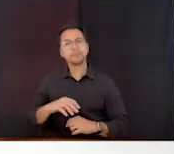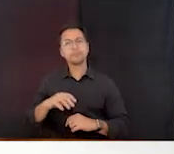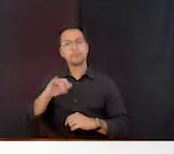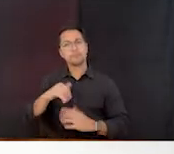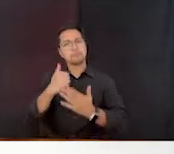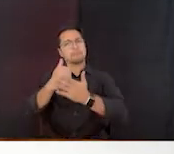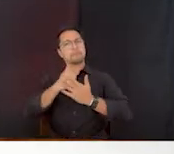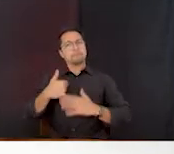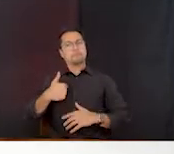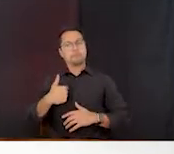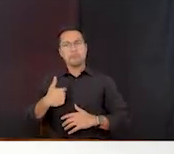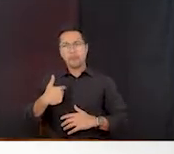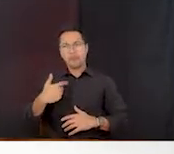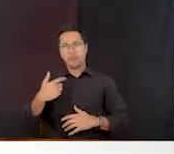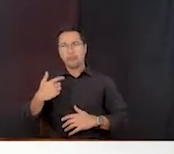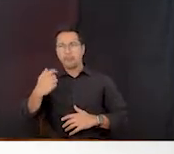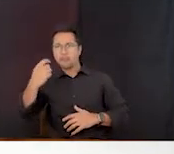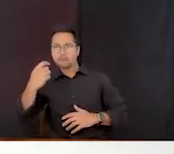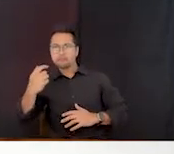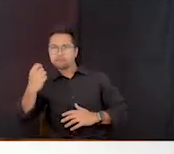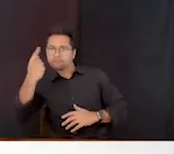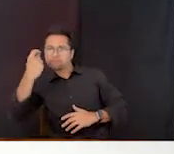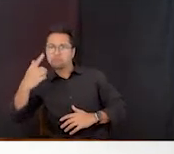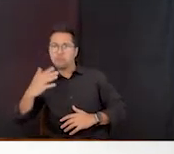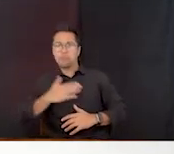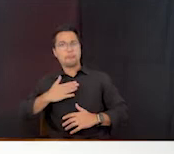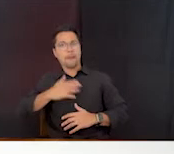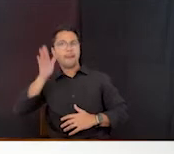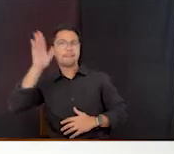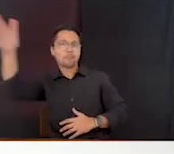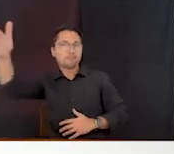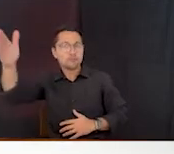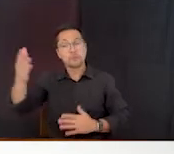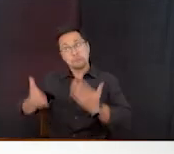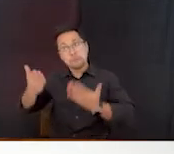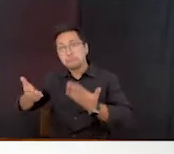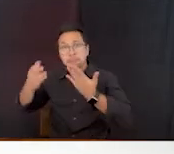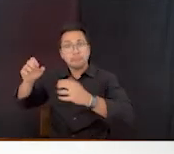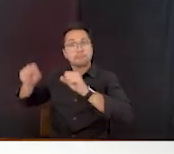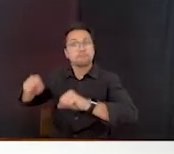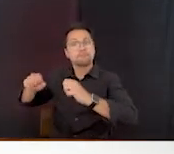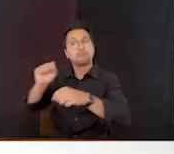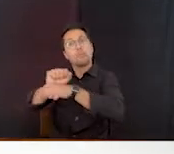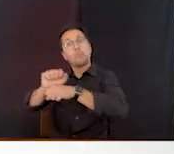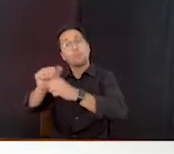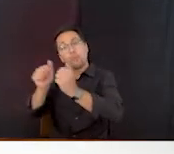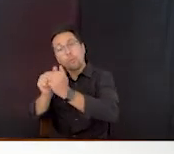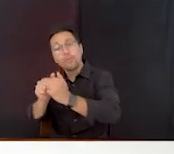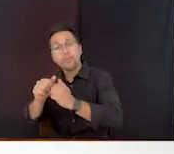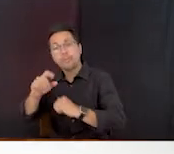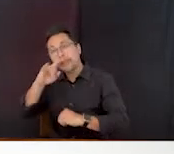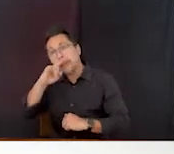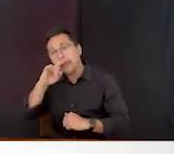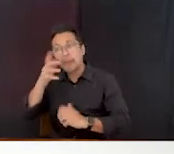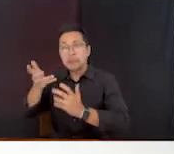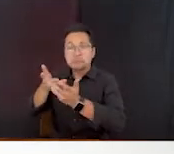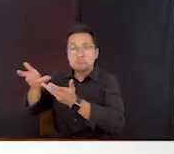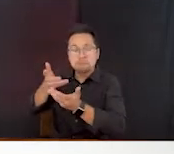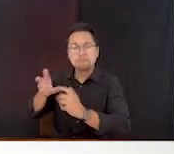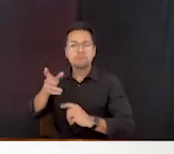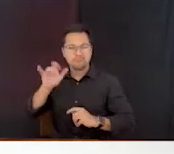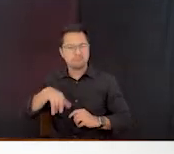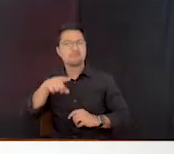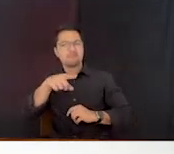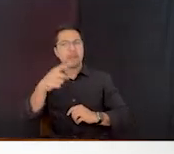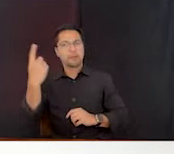I want to do in the future, which is possibly work with kids or something like that. So that was something that was